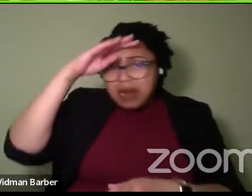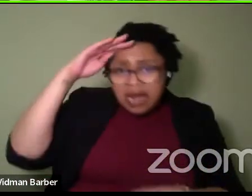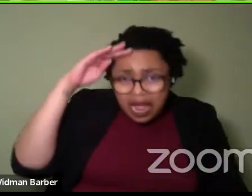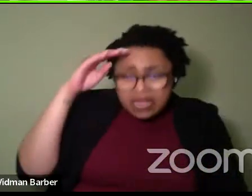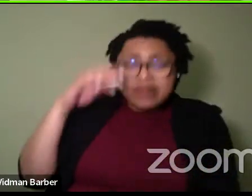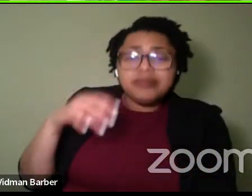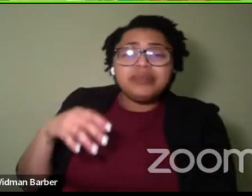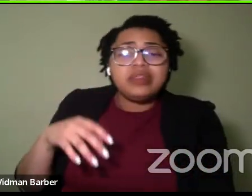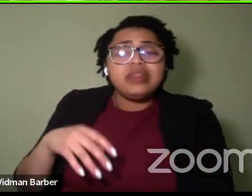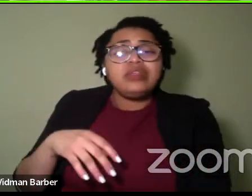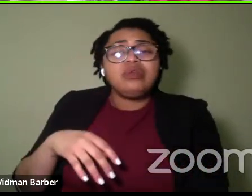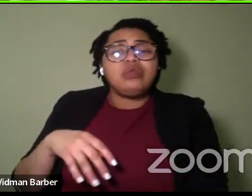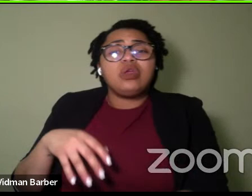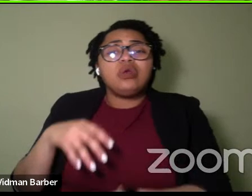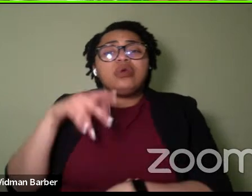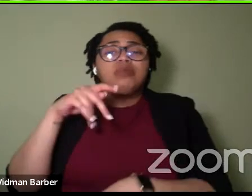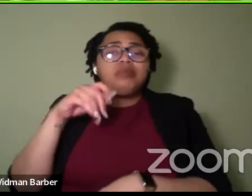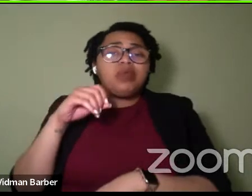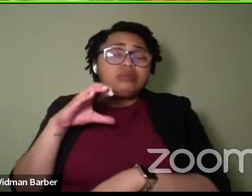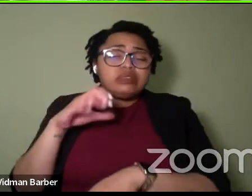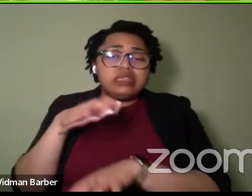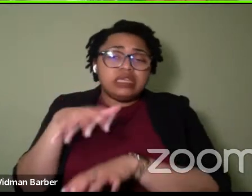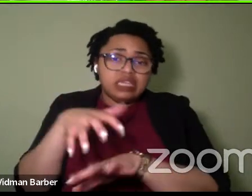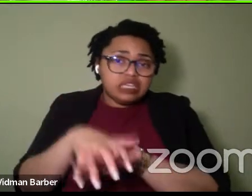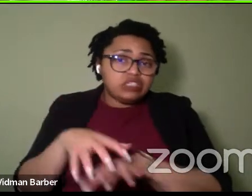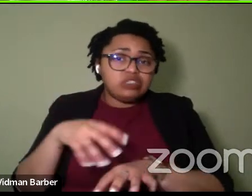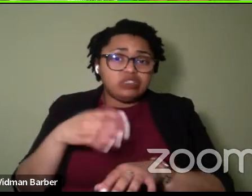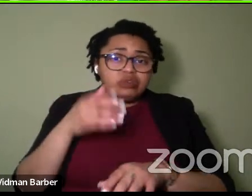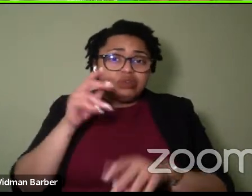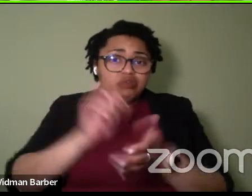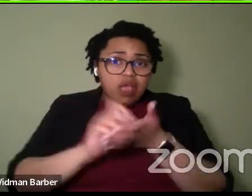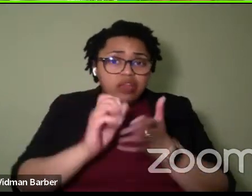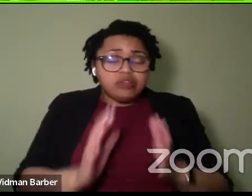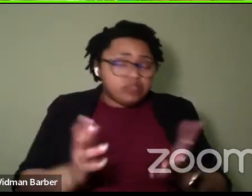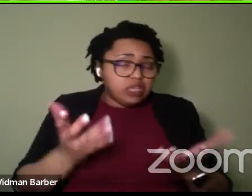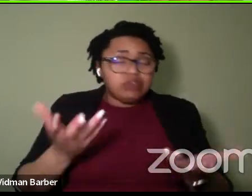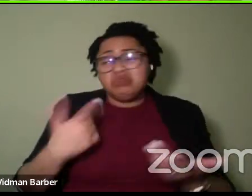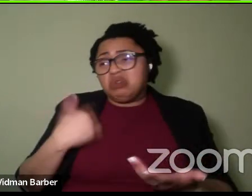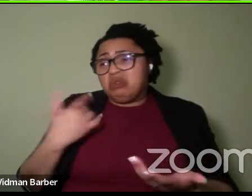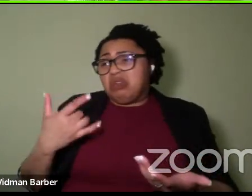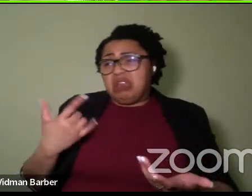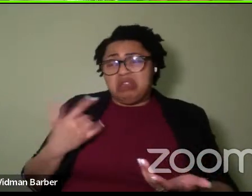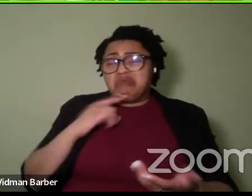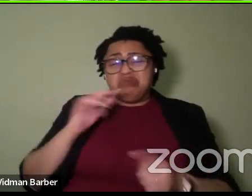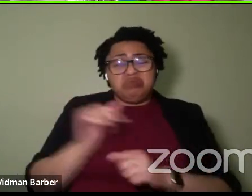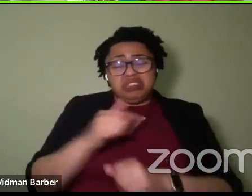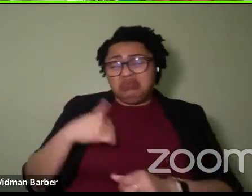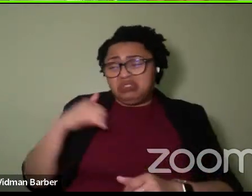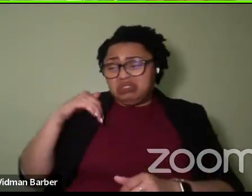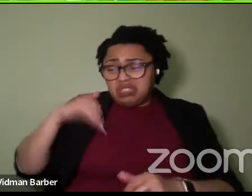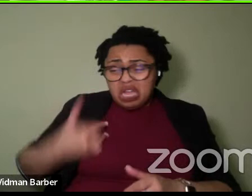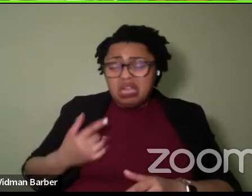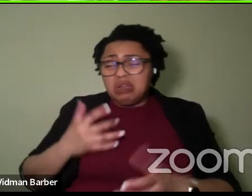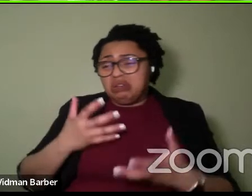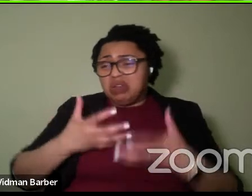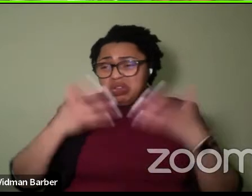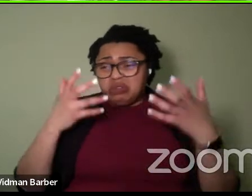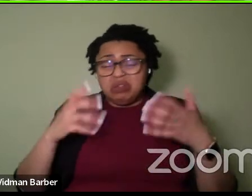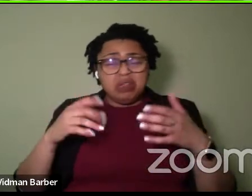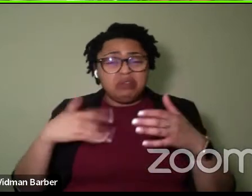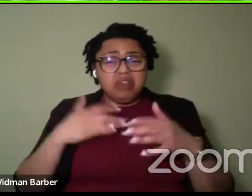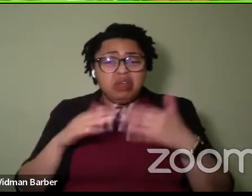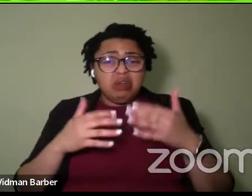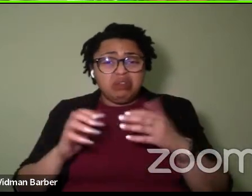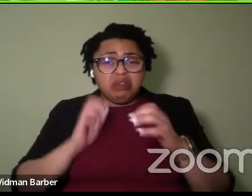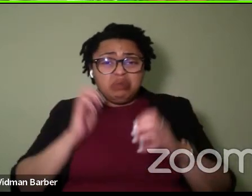industry. So I think, those were the reasons. I guess I was just tired and kind of angry. I was feeling all the emotions and I wanted